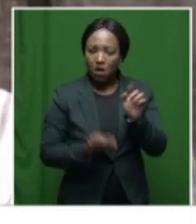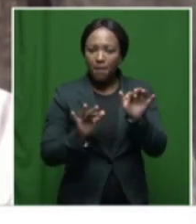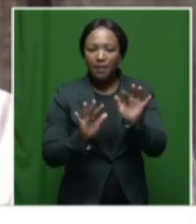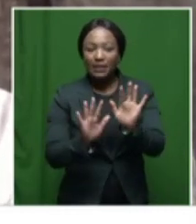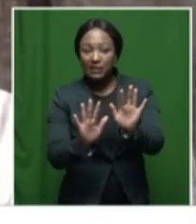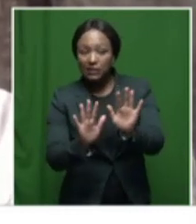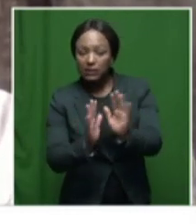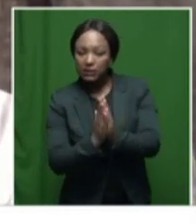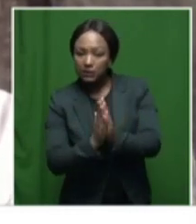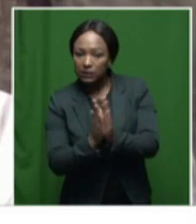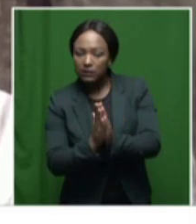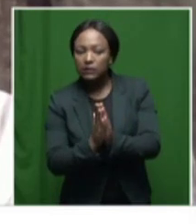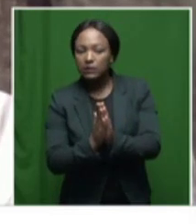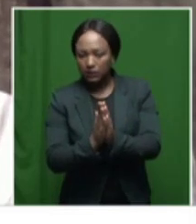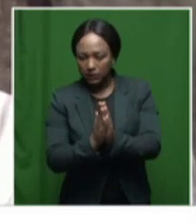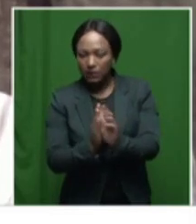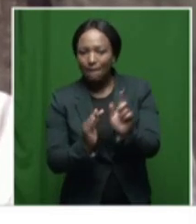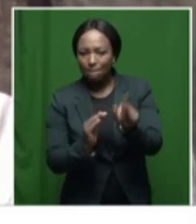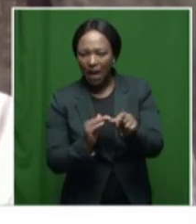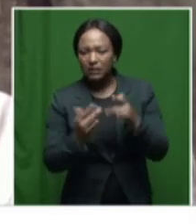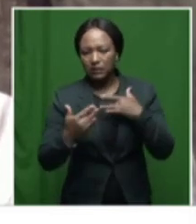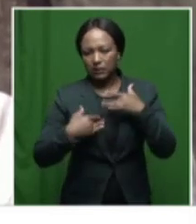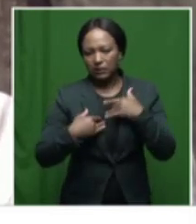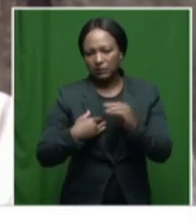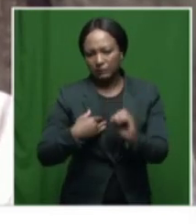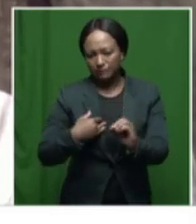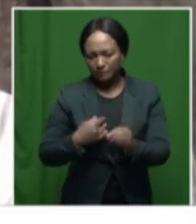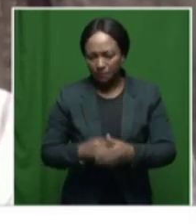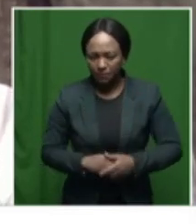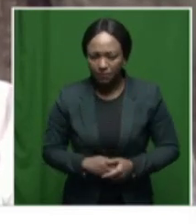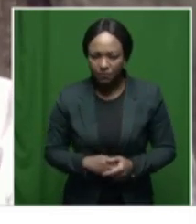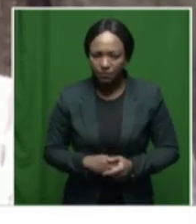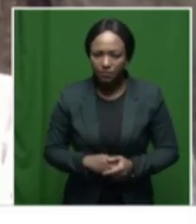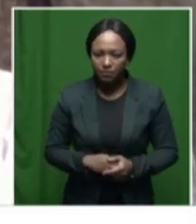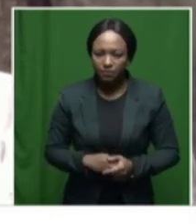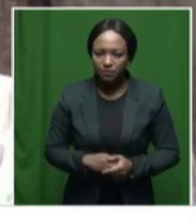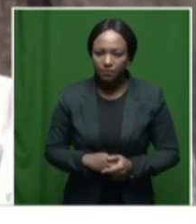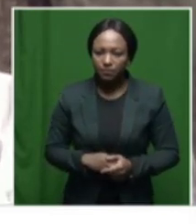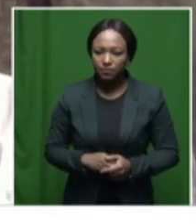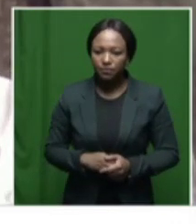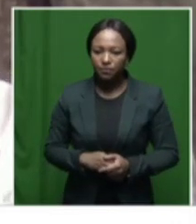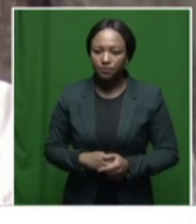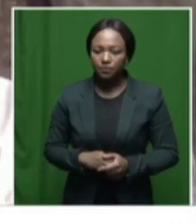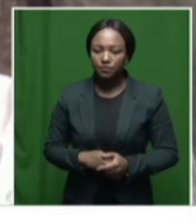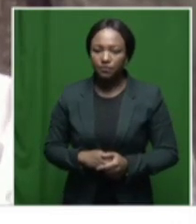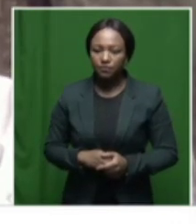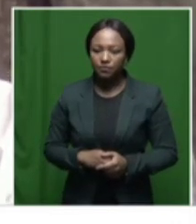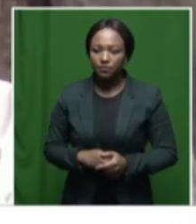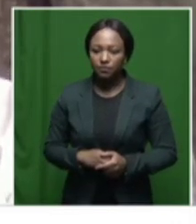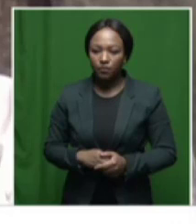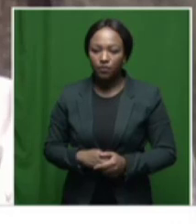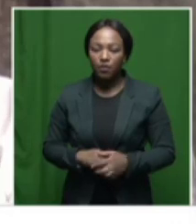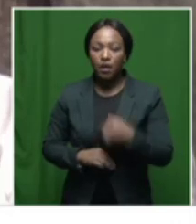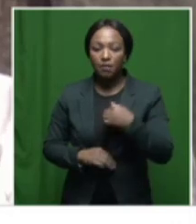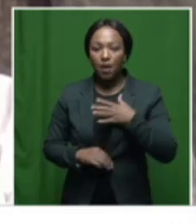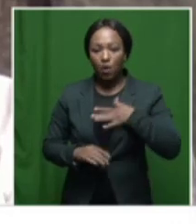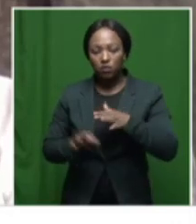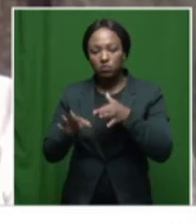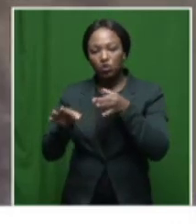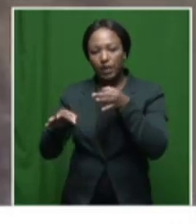that they should, in fact, be concerned at this stage? So I think, let me explain in a very simple